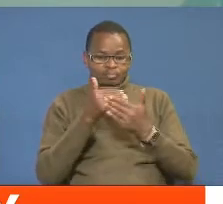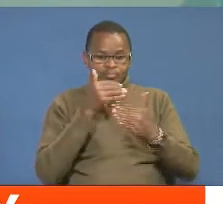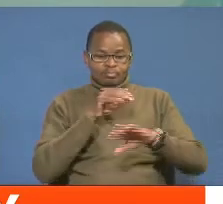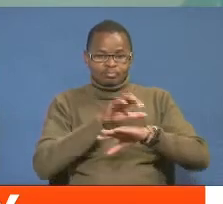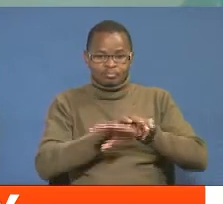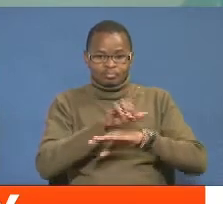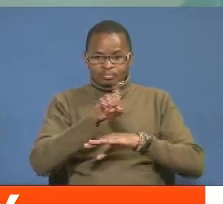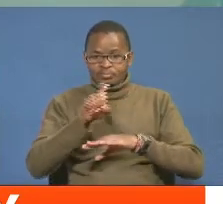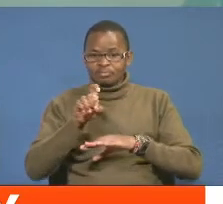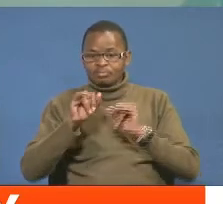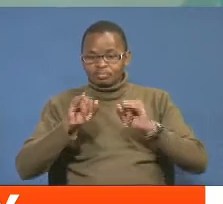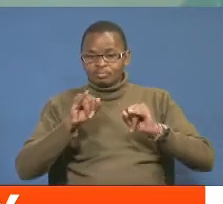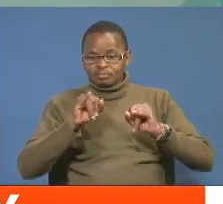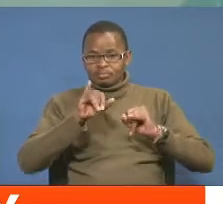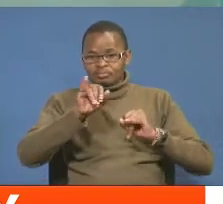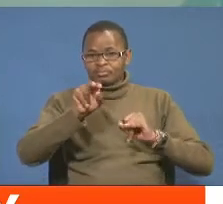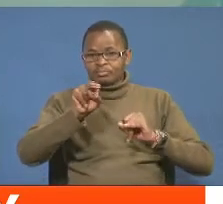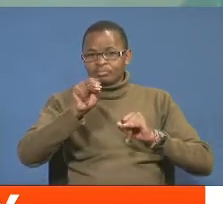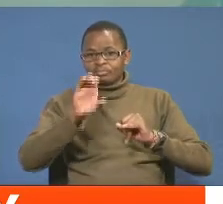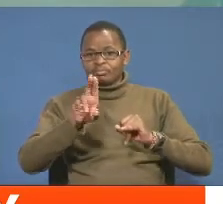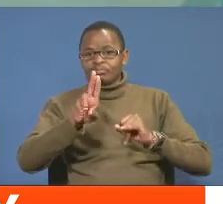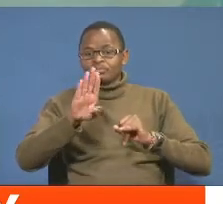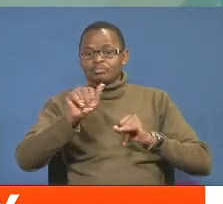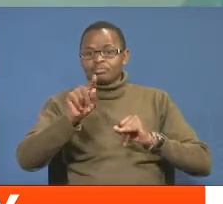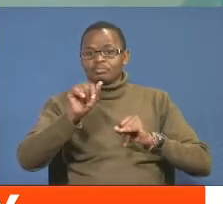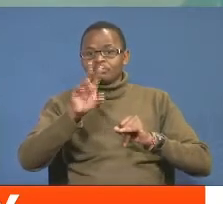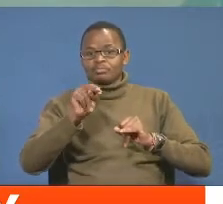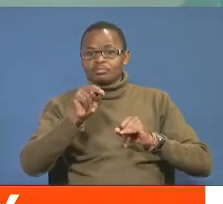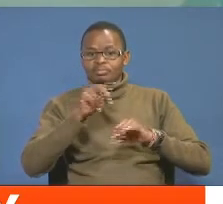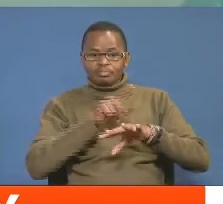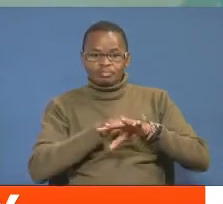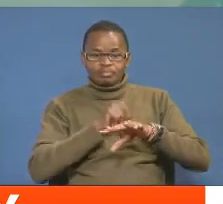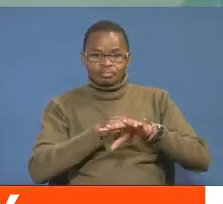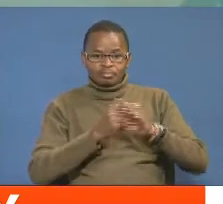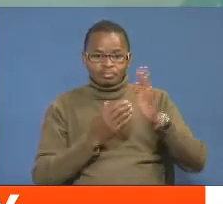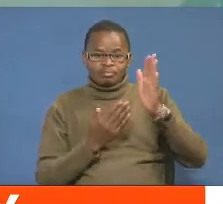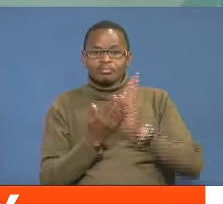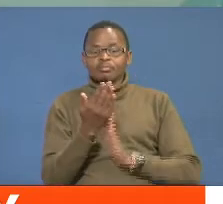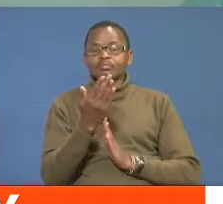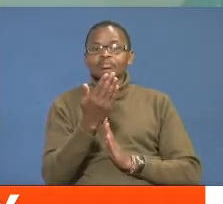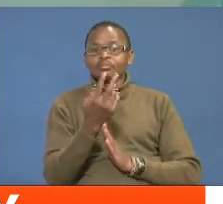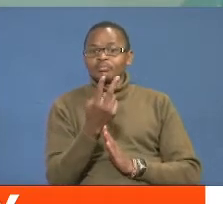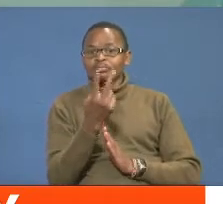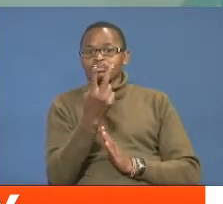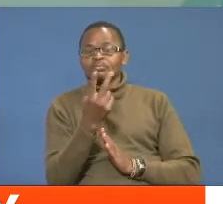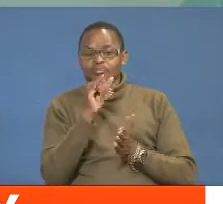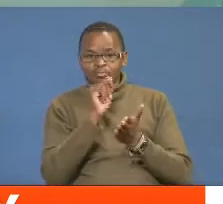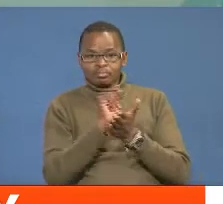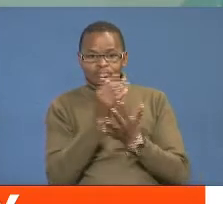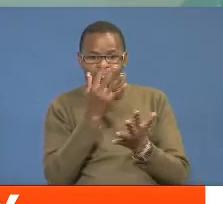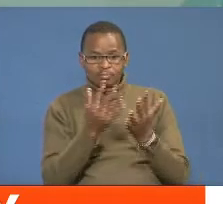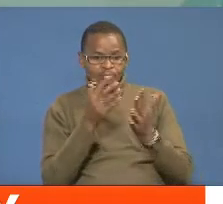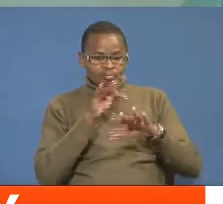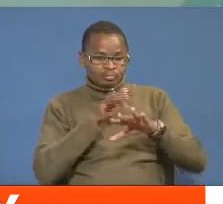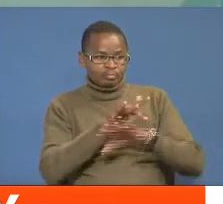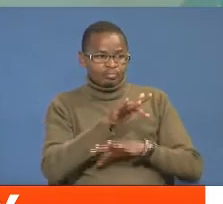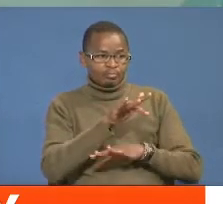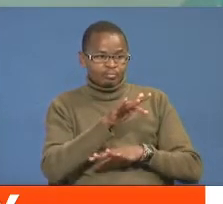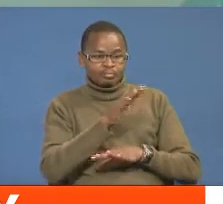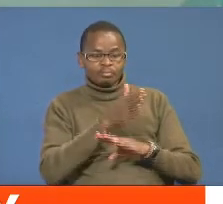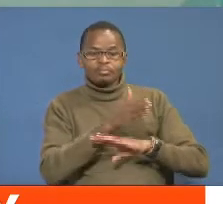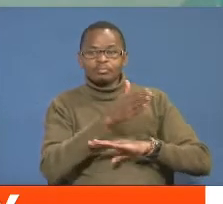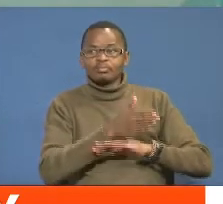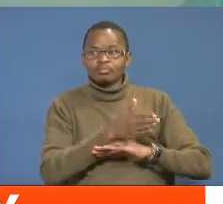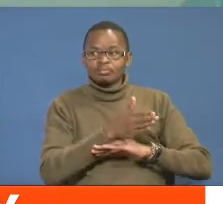got the vaccine and he was still in the incubation period where the virus was taking time to develop. The second scenario is that he might have been infected right